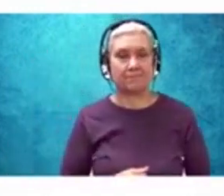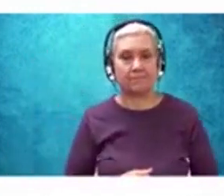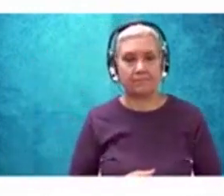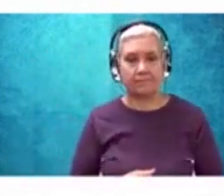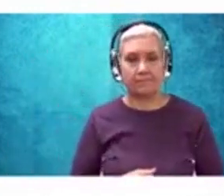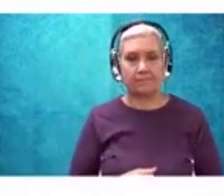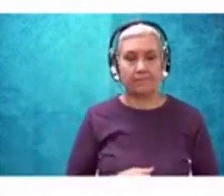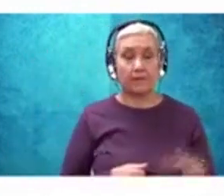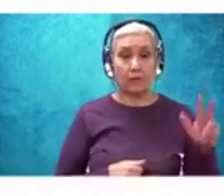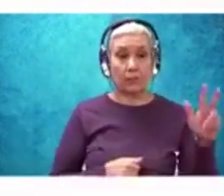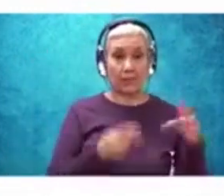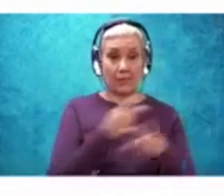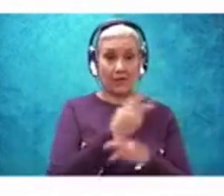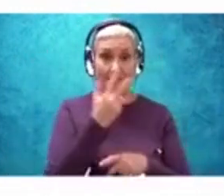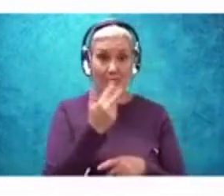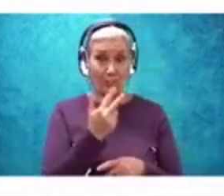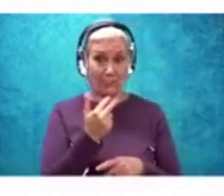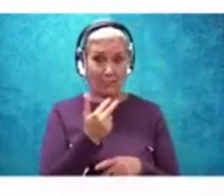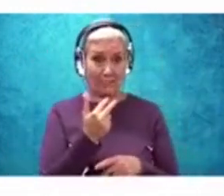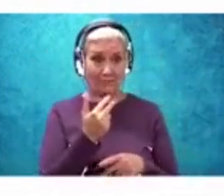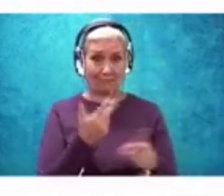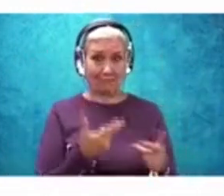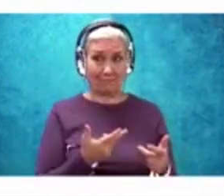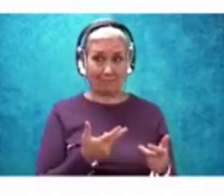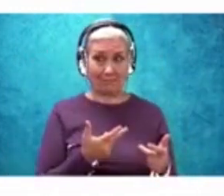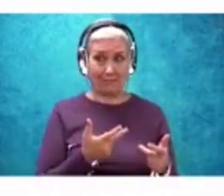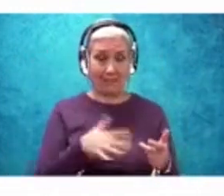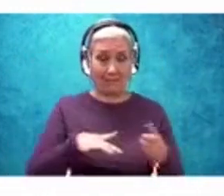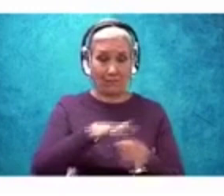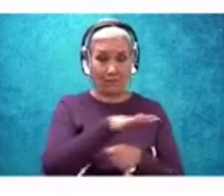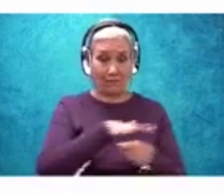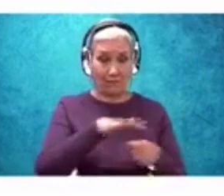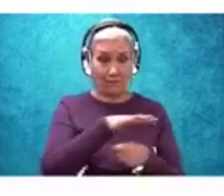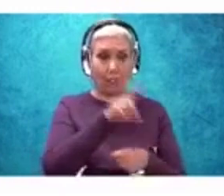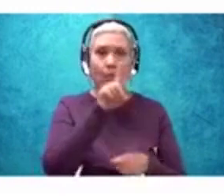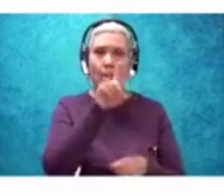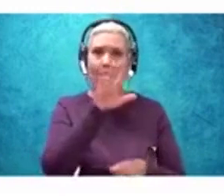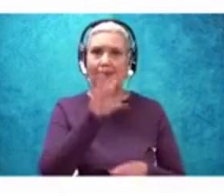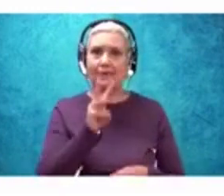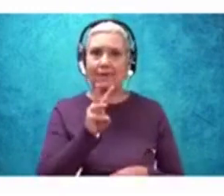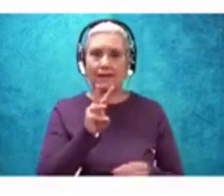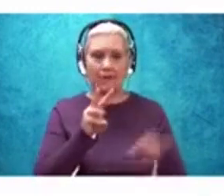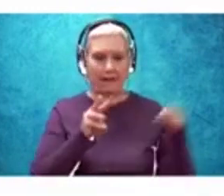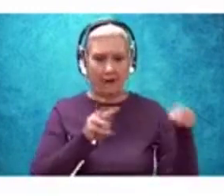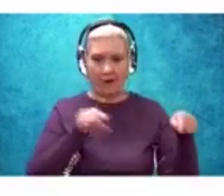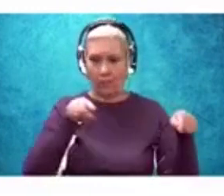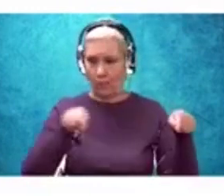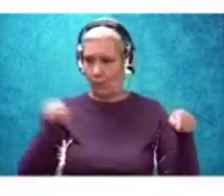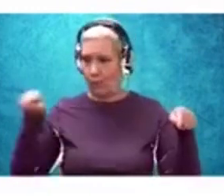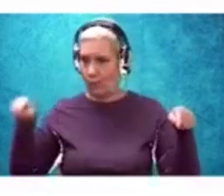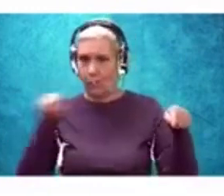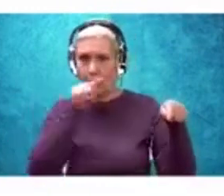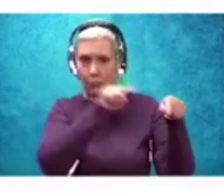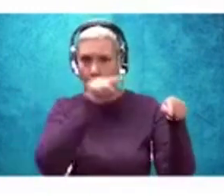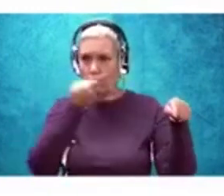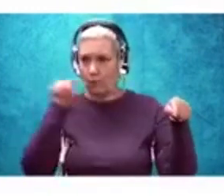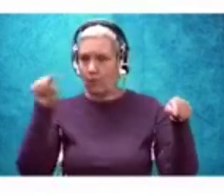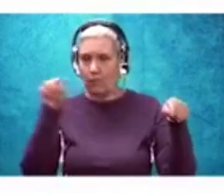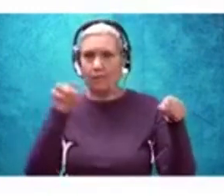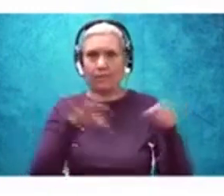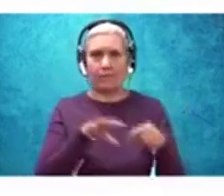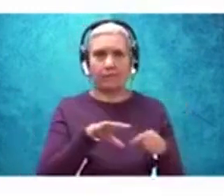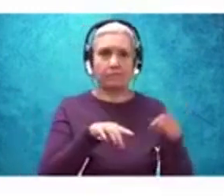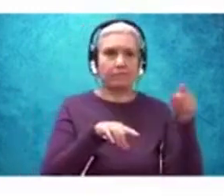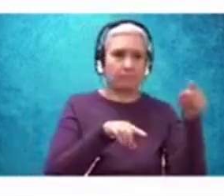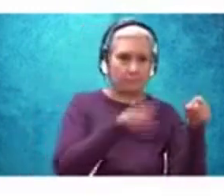multiplying 12 times 13 for an area of 156, we would add all of these parts together, the 1x